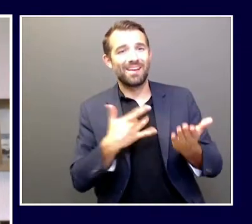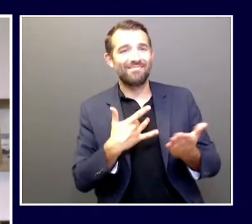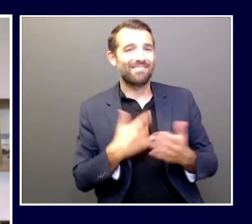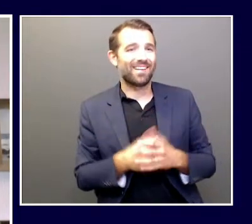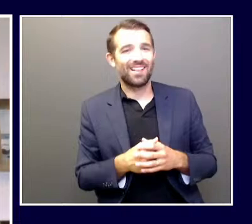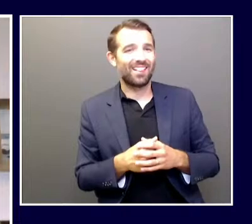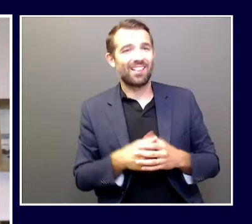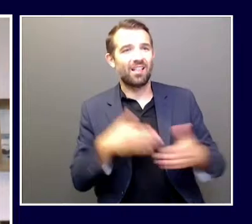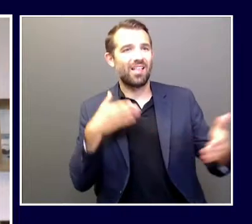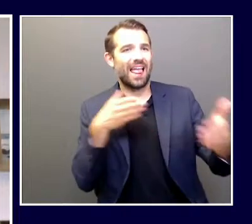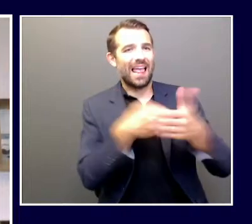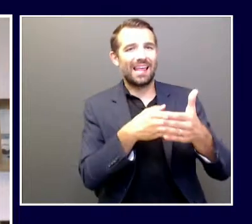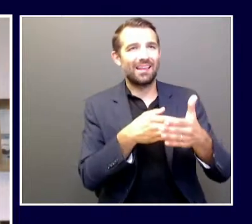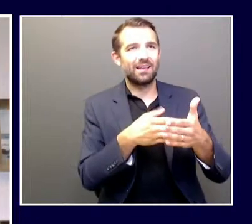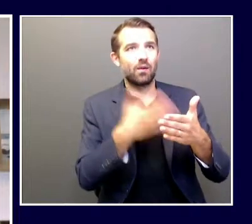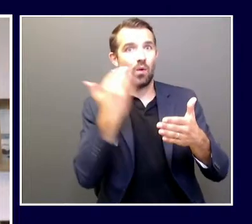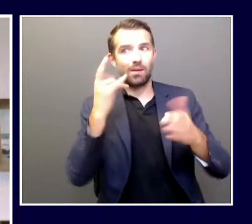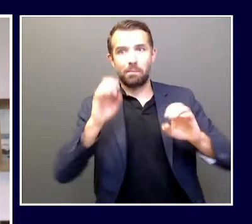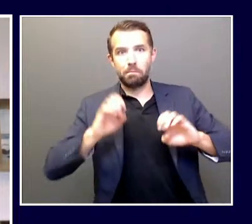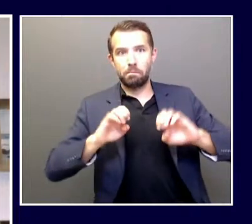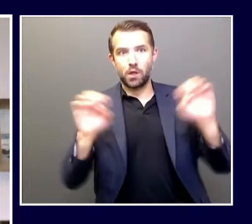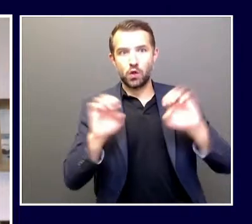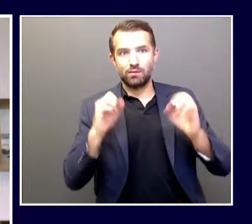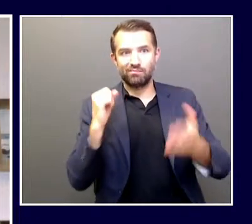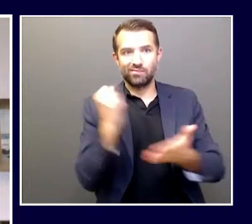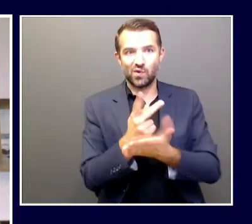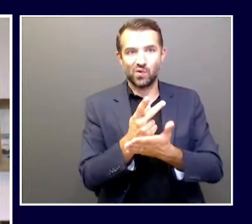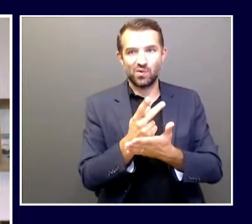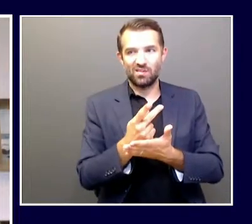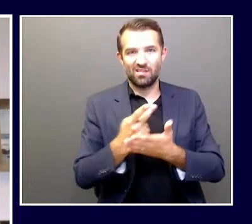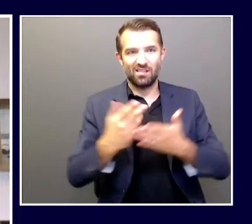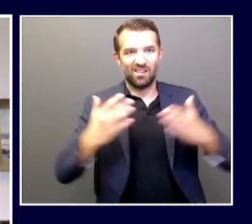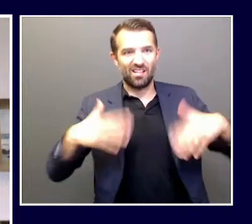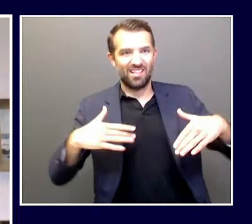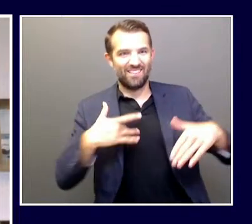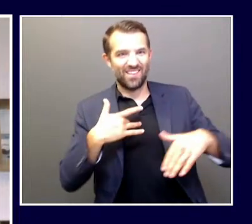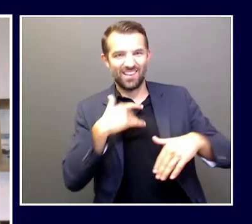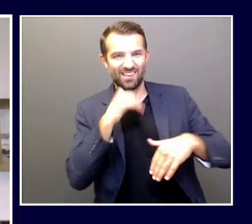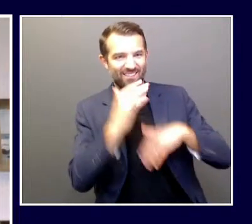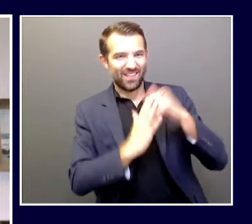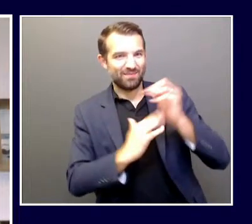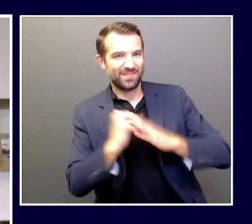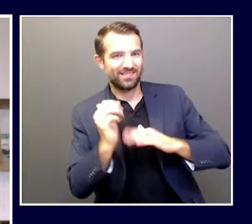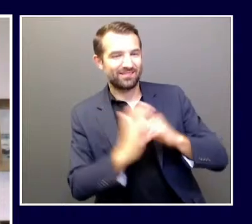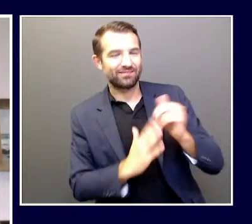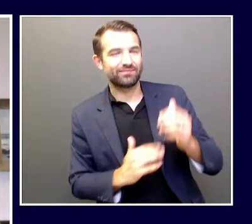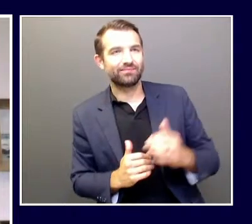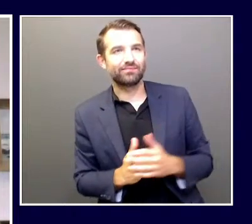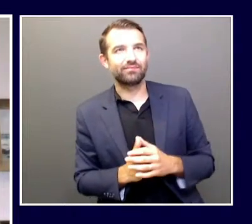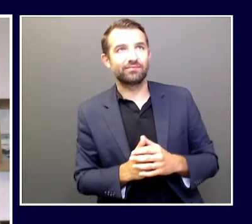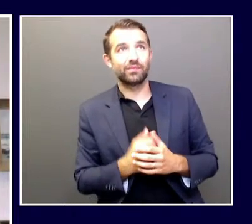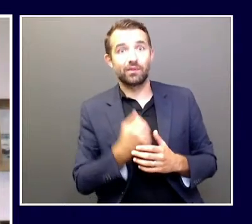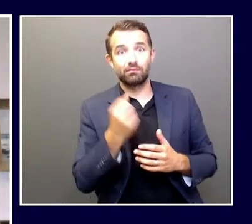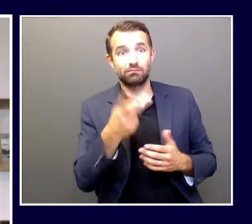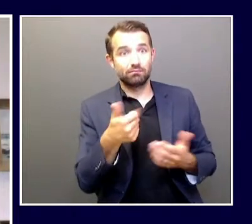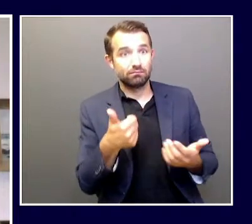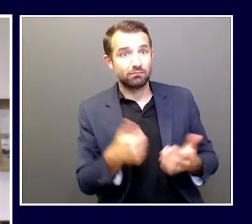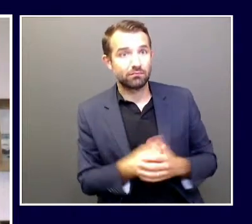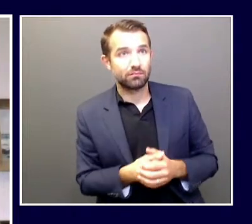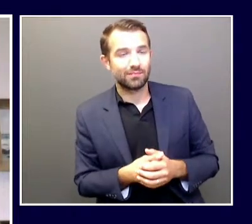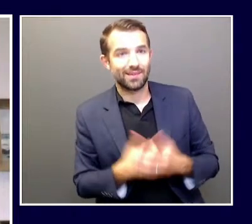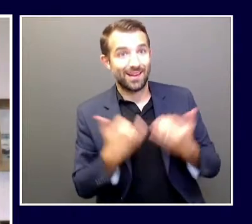providers in designated healthcare facilities for quite some time in Maine. So it can't be that. I think it's got to be the fact that this is